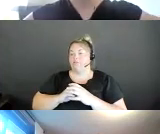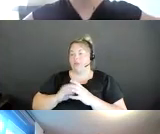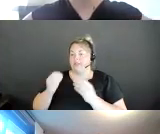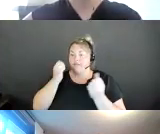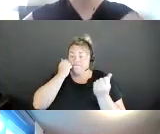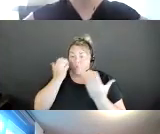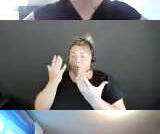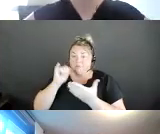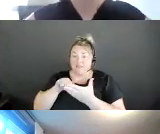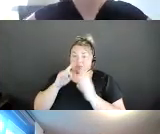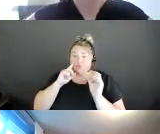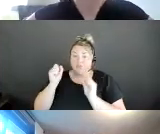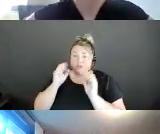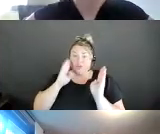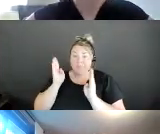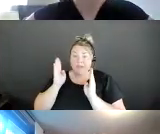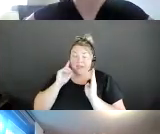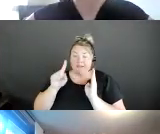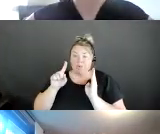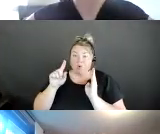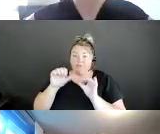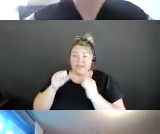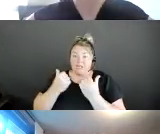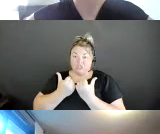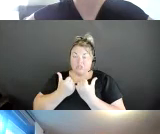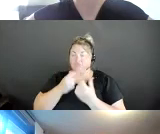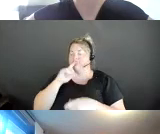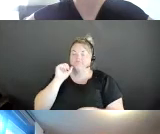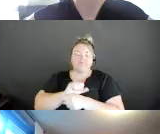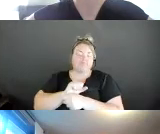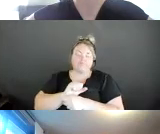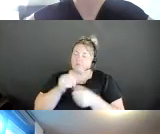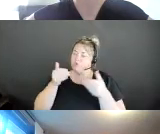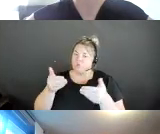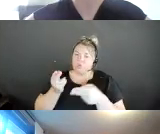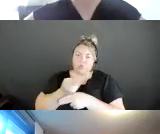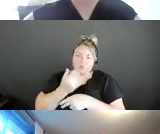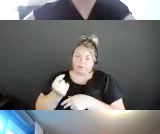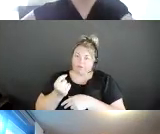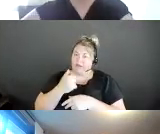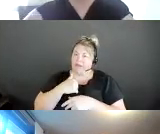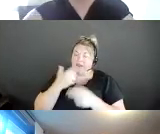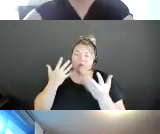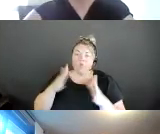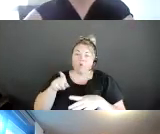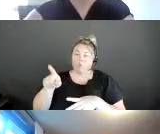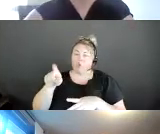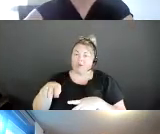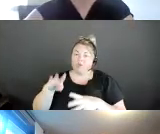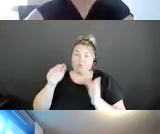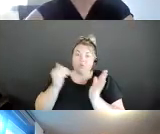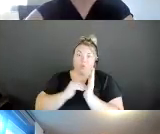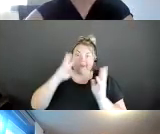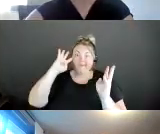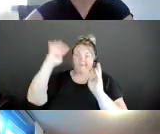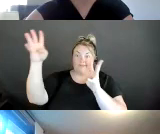informs that strategic plan for the agency, absolutely use it. I don't want y'all to have to reinvent the wheel.